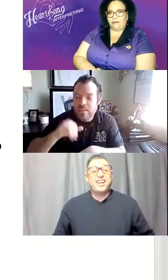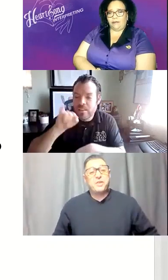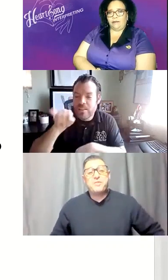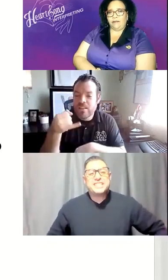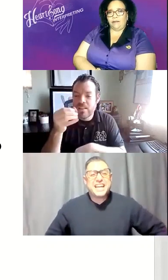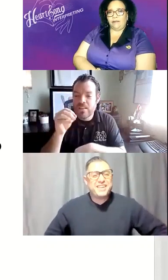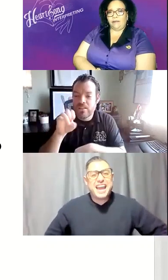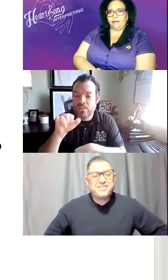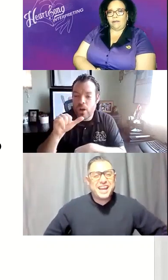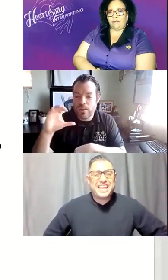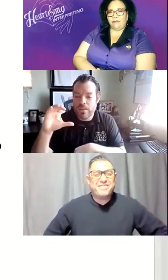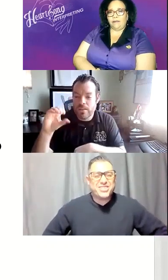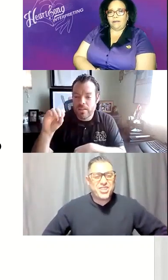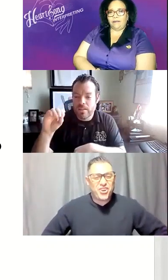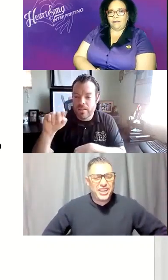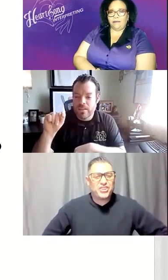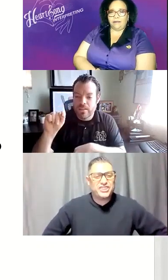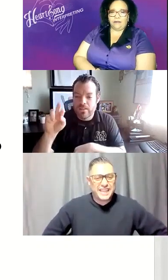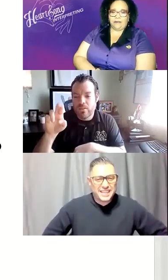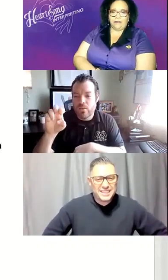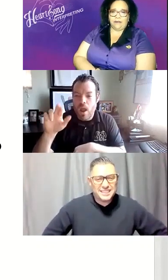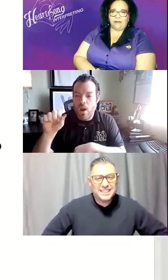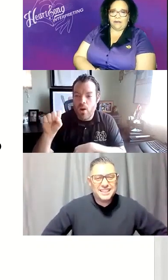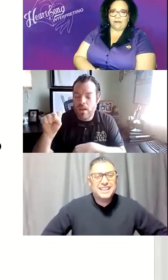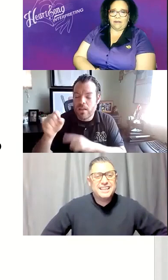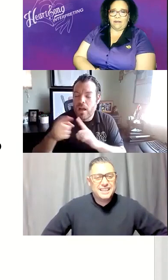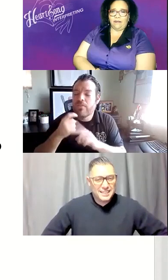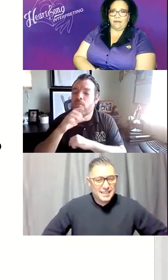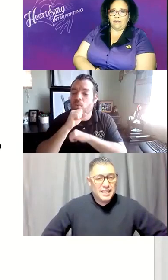All right, one more time. Hi, my name's Joey Contreras.